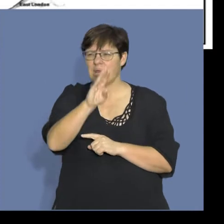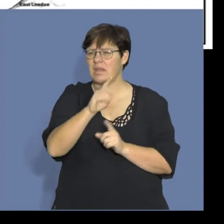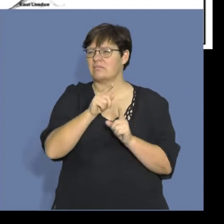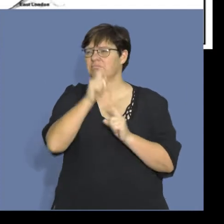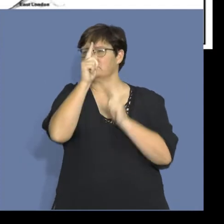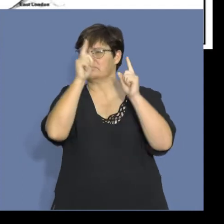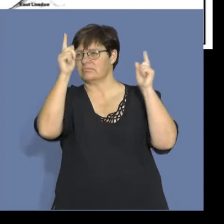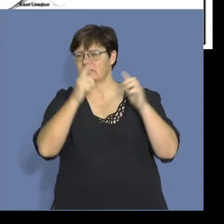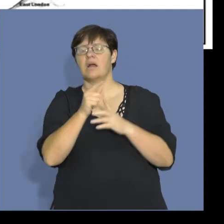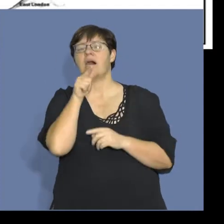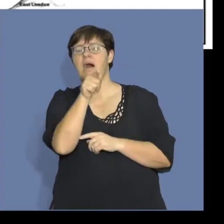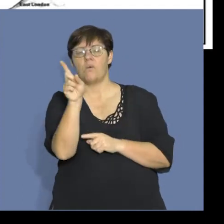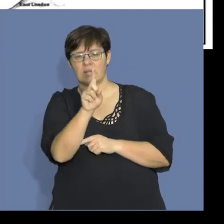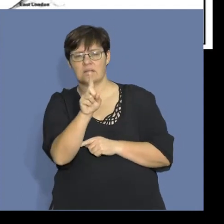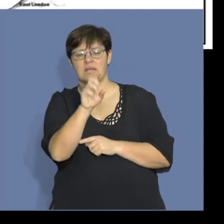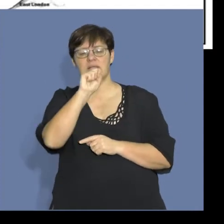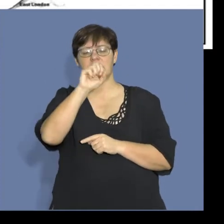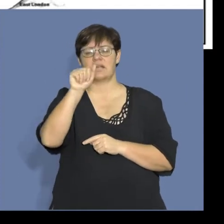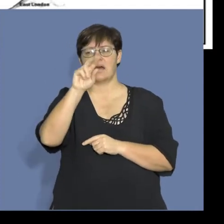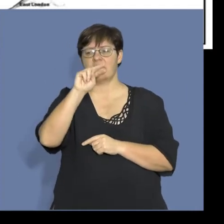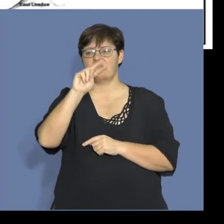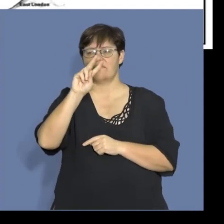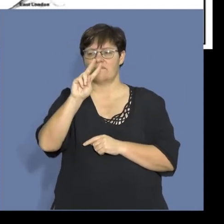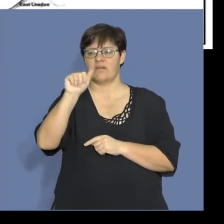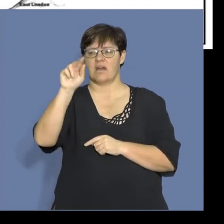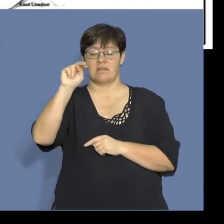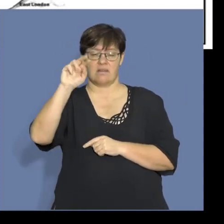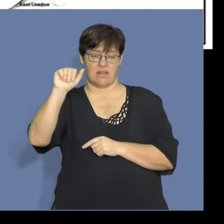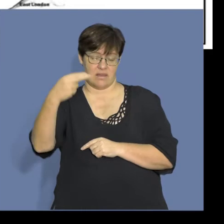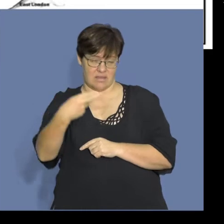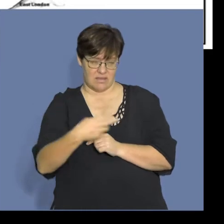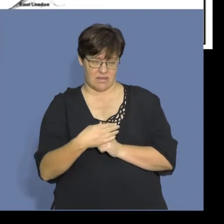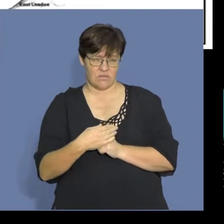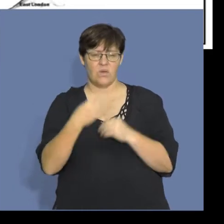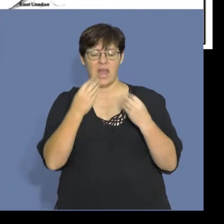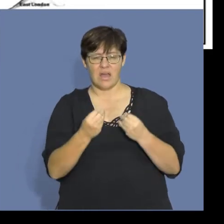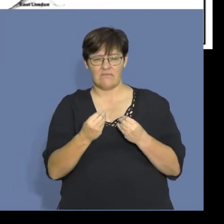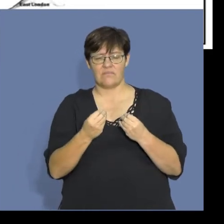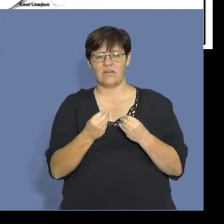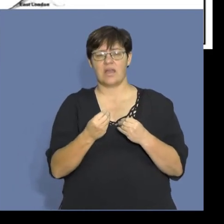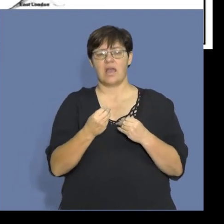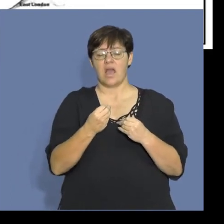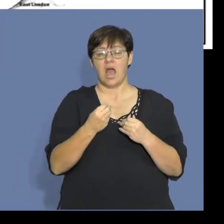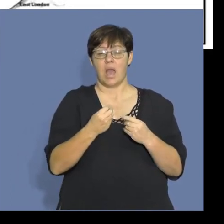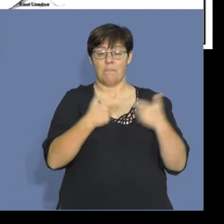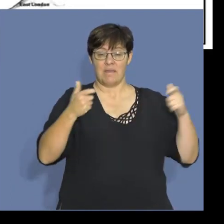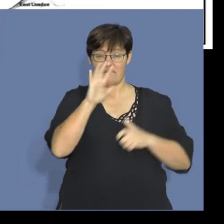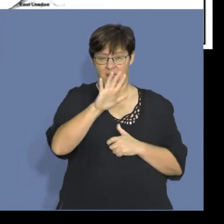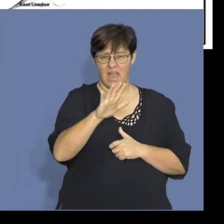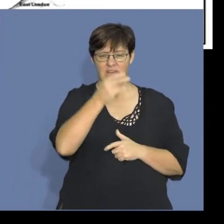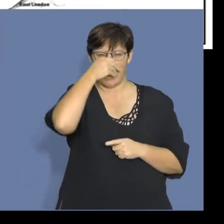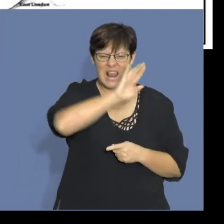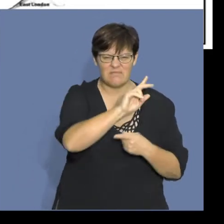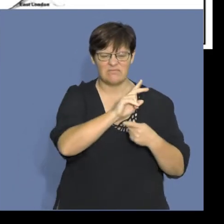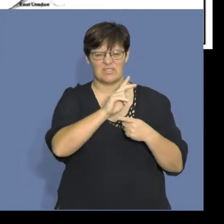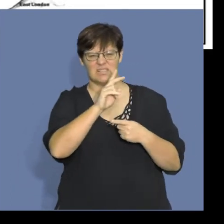Bloemfontein, up that way, those would be the savanna region. Again, unique in that you've got your big 5 game that is predominantly found